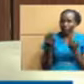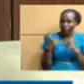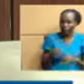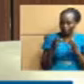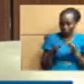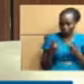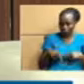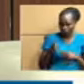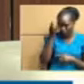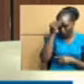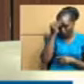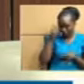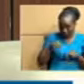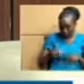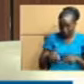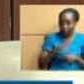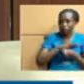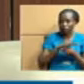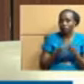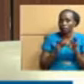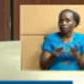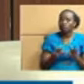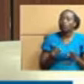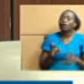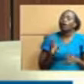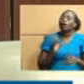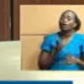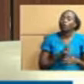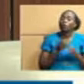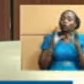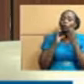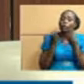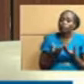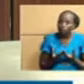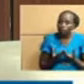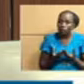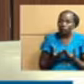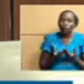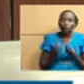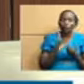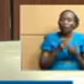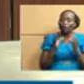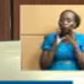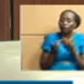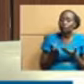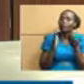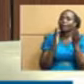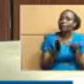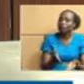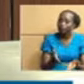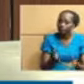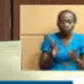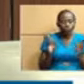from this COVID-19 is that our communities are actually there and ready to step